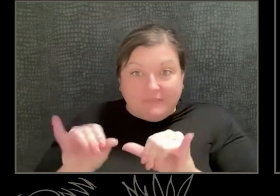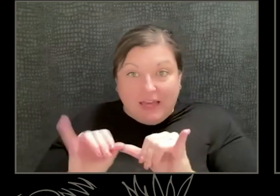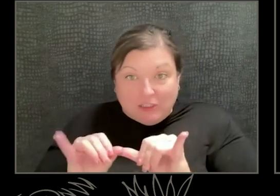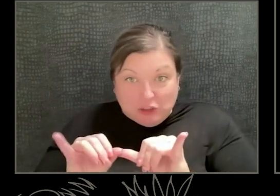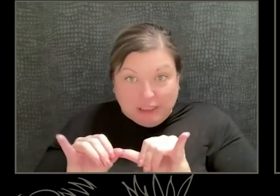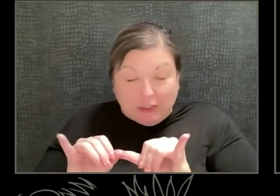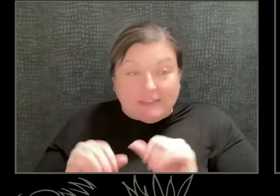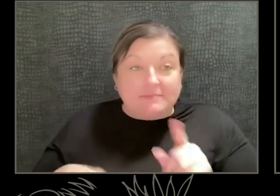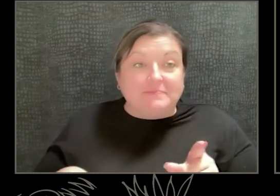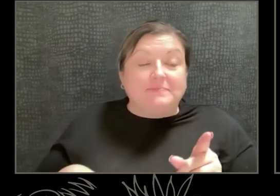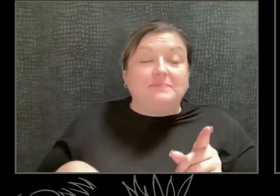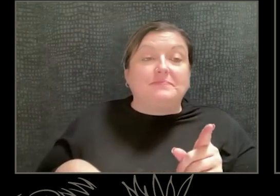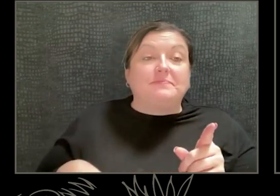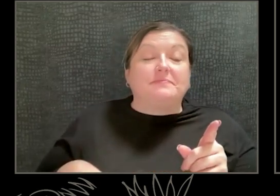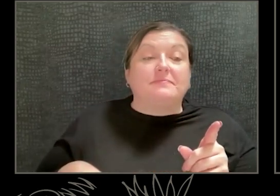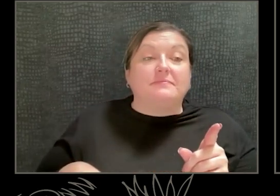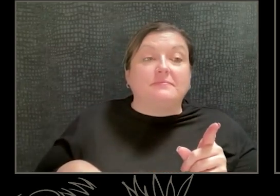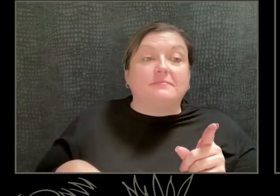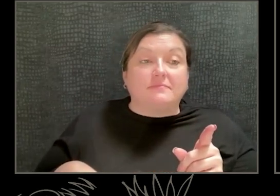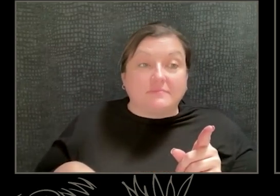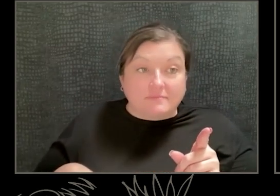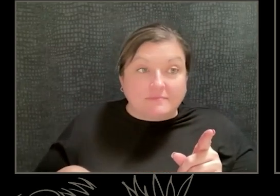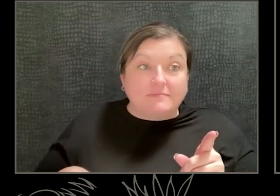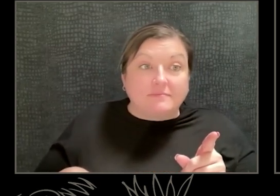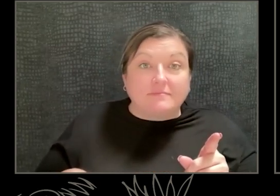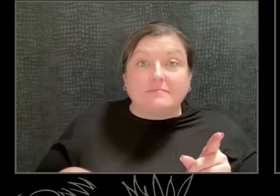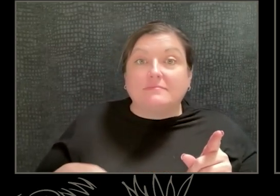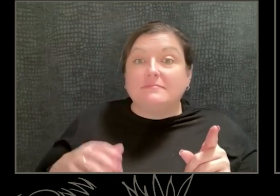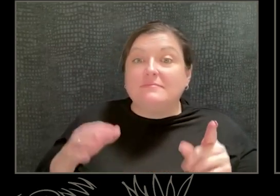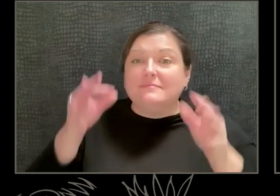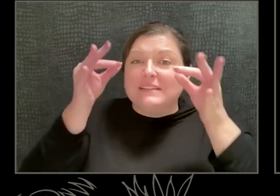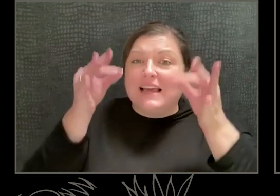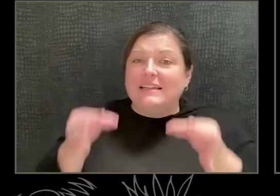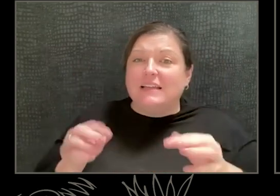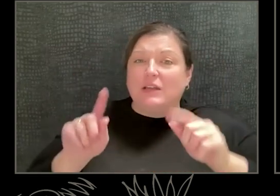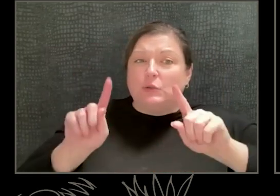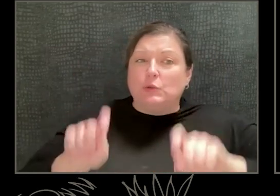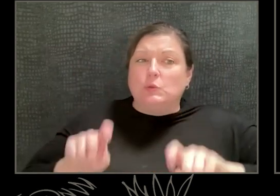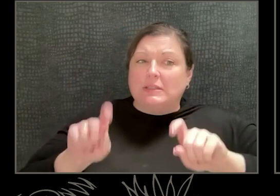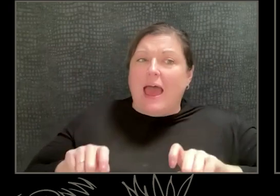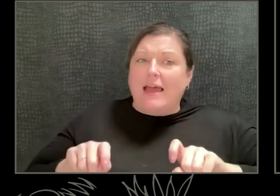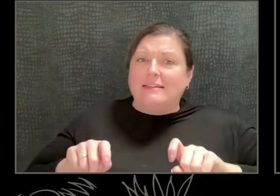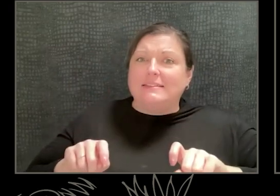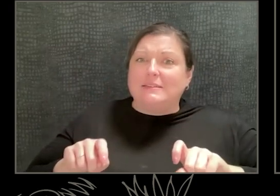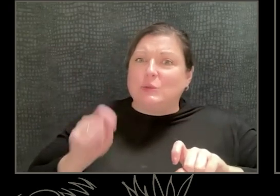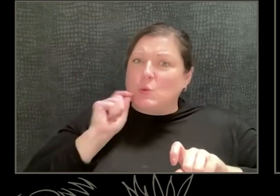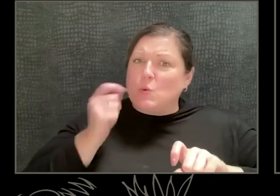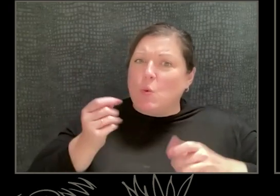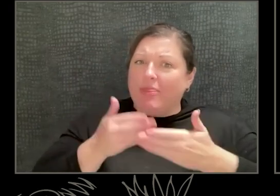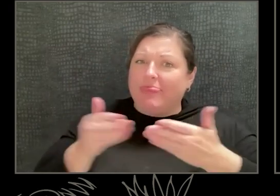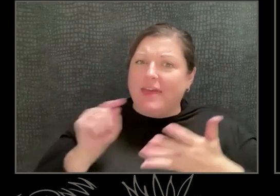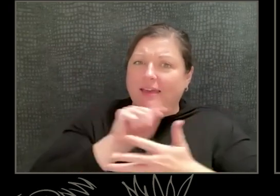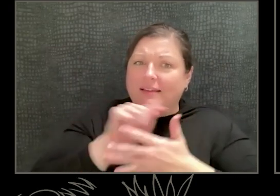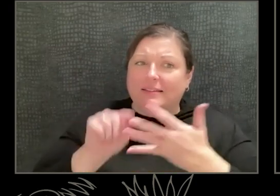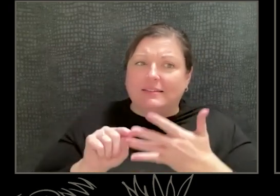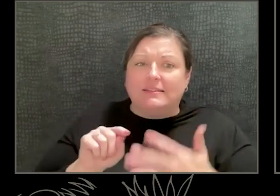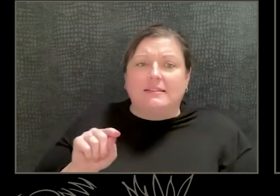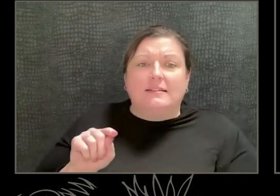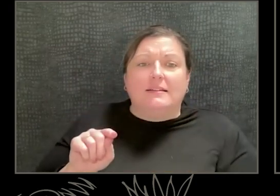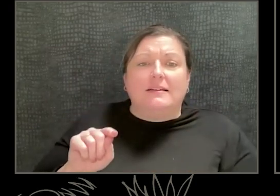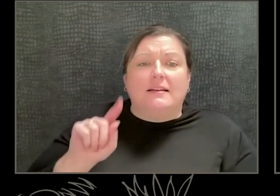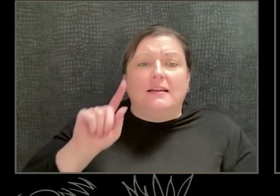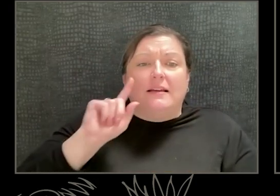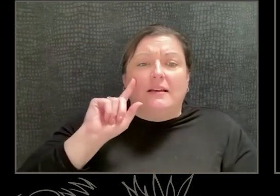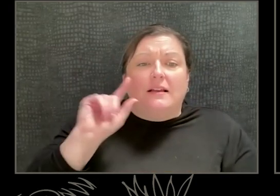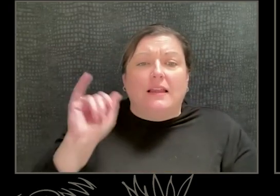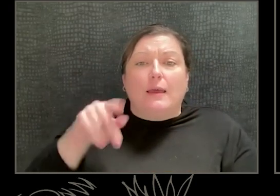mode, and I decided to test out a bunch of cool things, such as pglite,